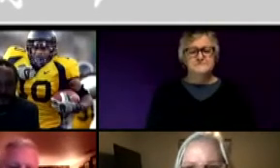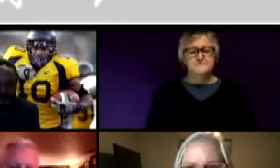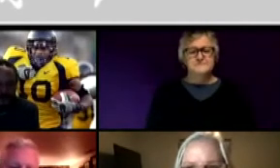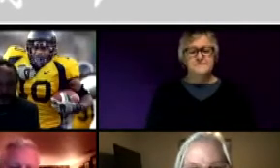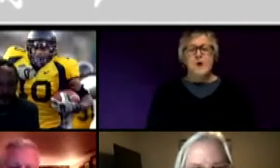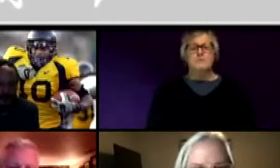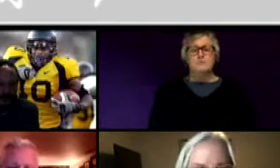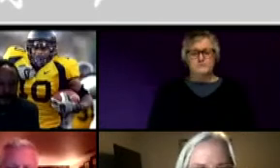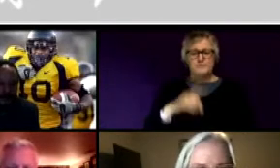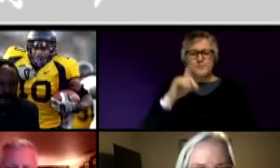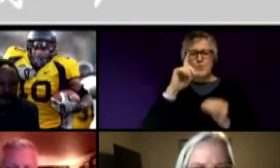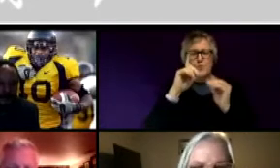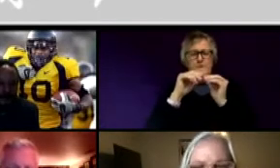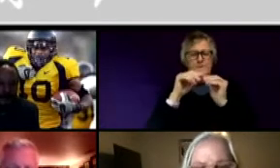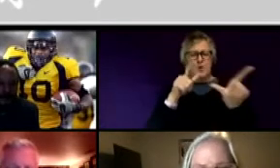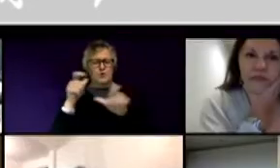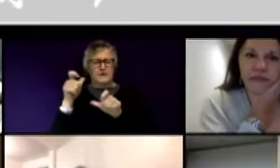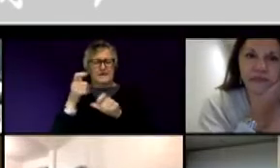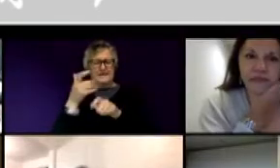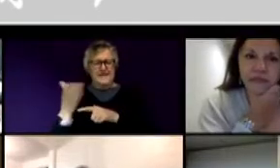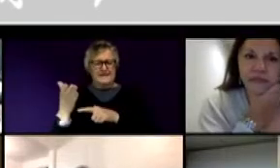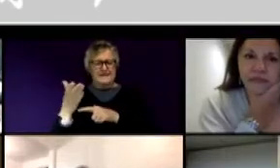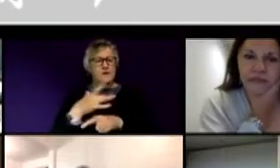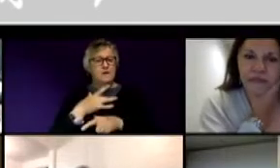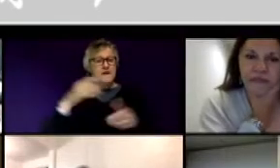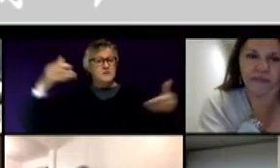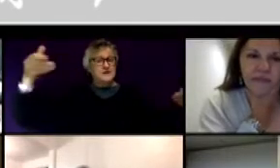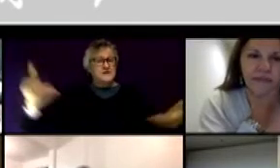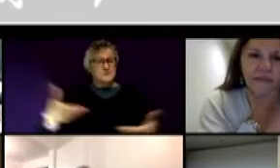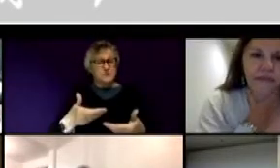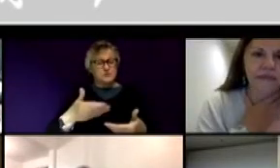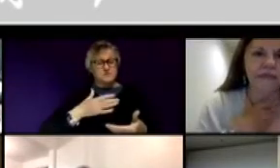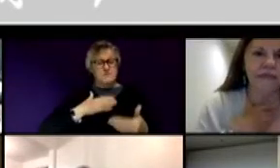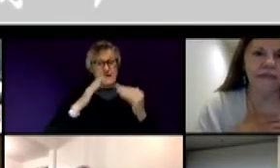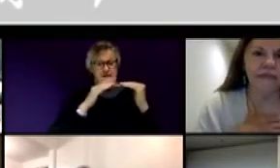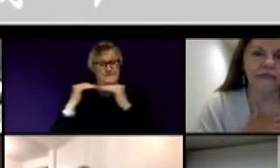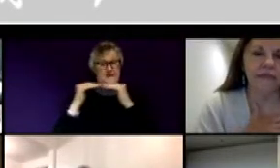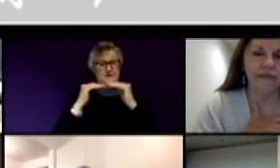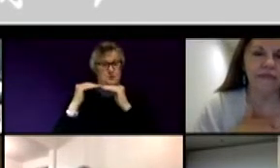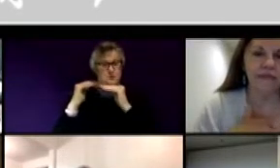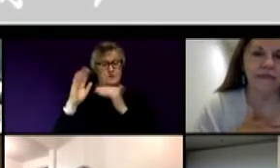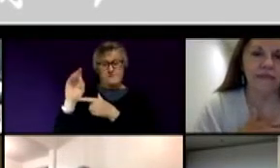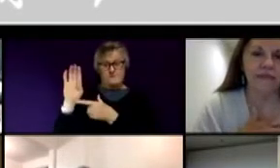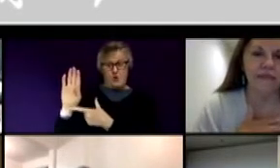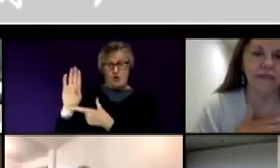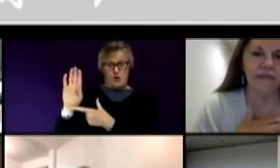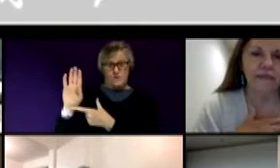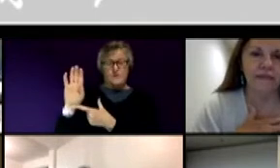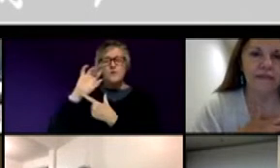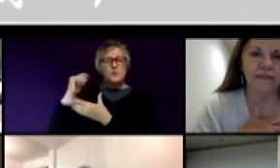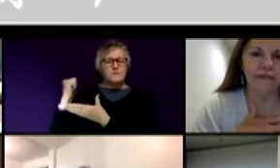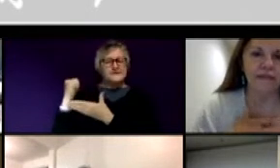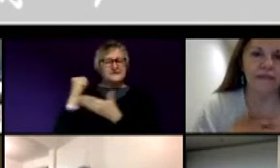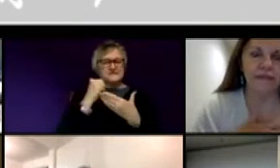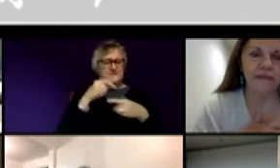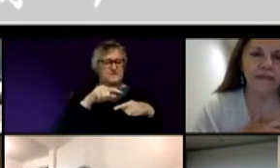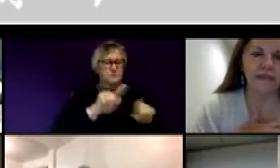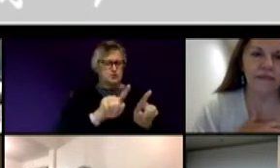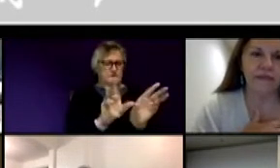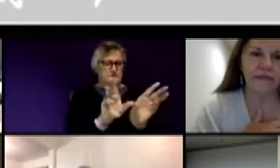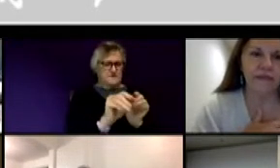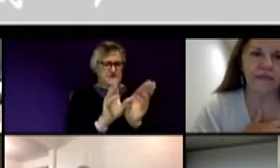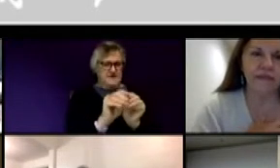Oh, and one more quick thing. I would like to introduce my peer, Barb, who's going to be assisting me during the meetings. And